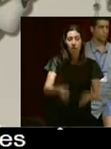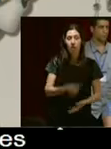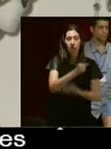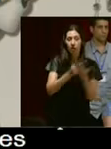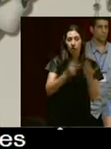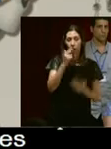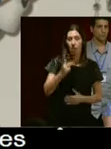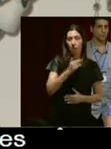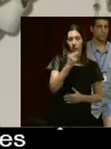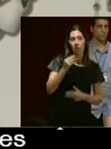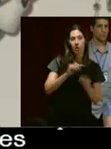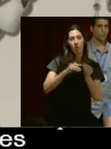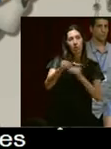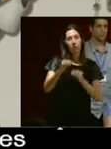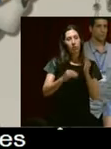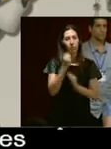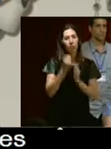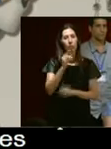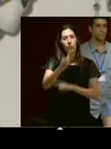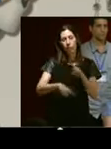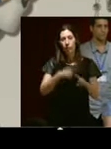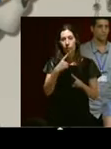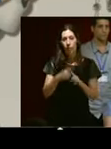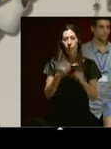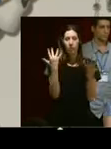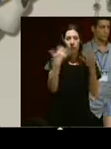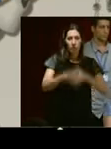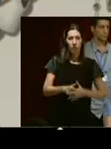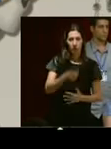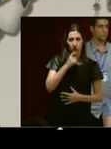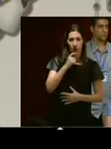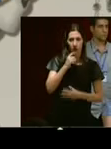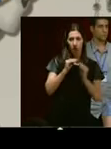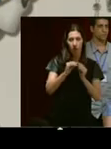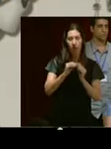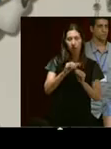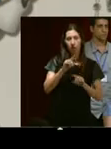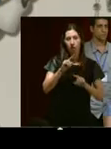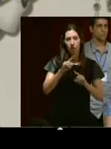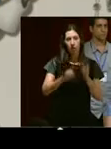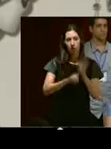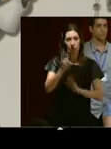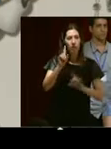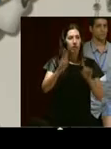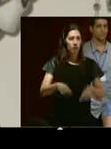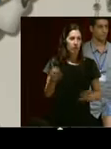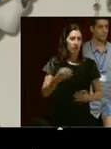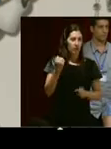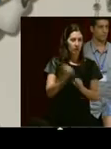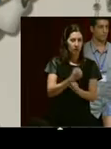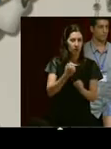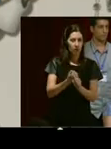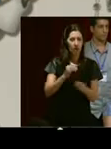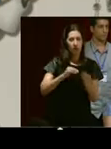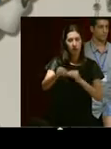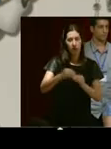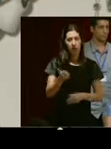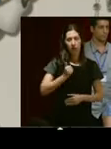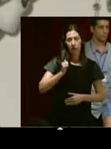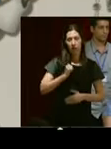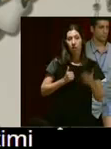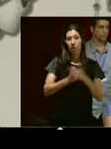to help them out to configure this. So we need to work towards optimization so we